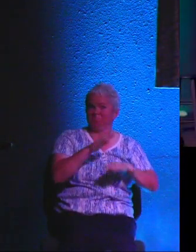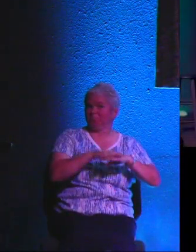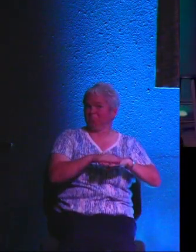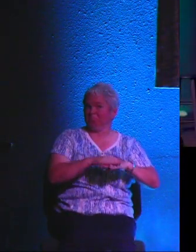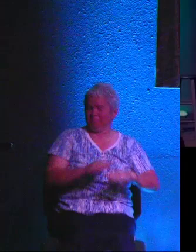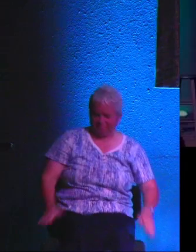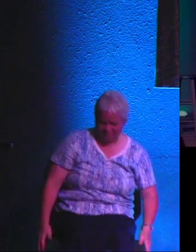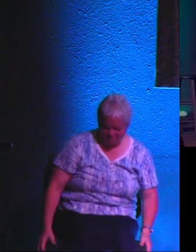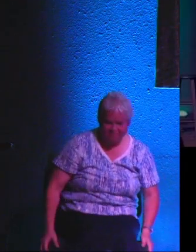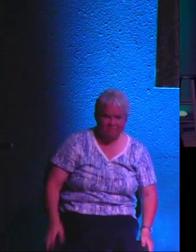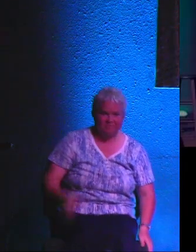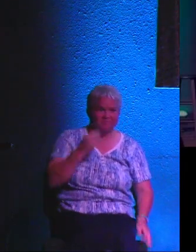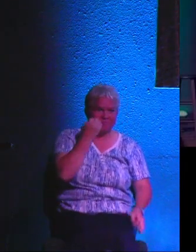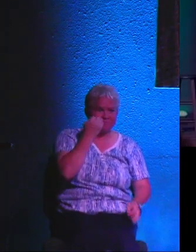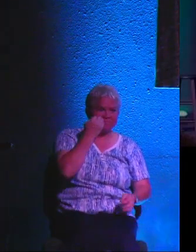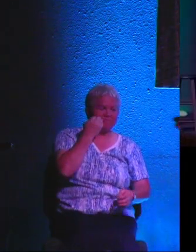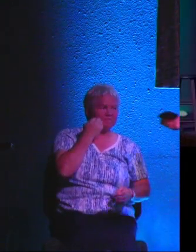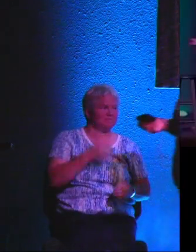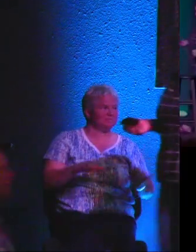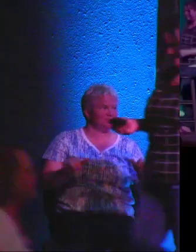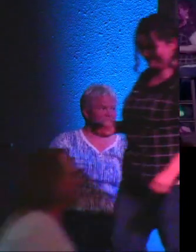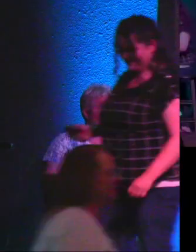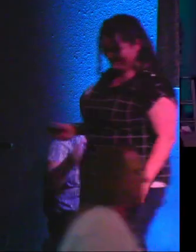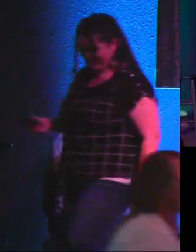my mic's not on.